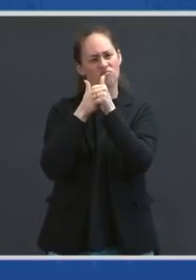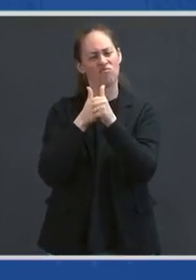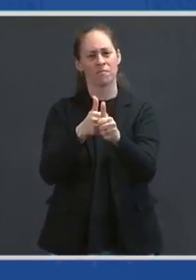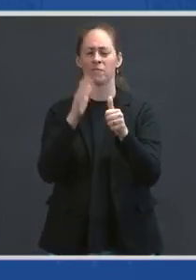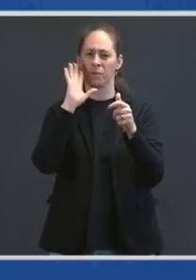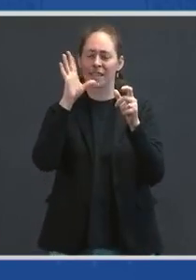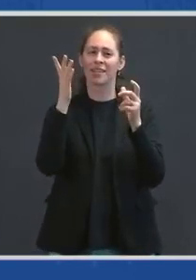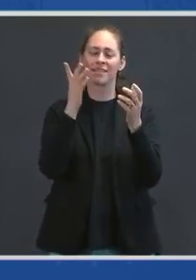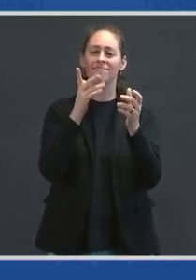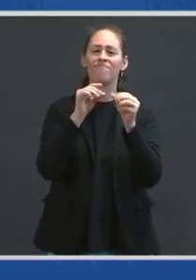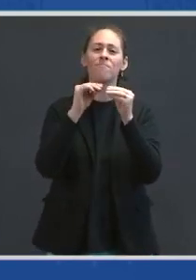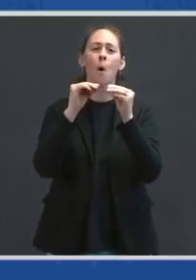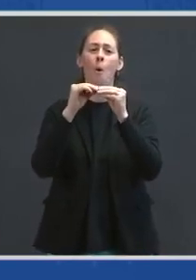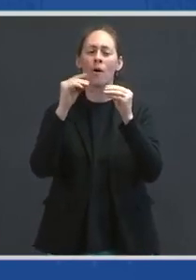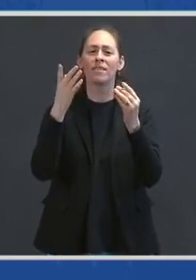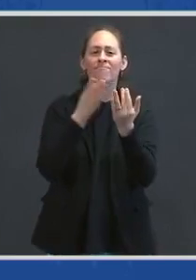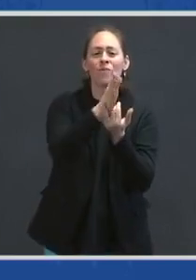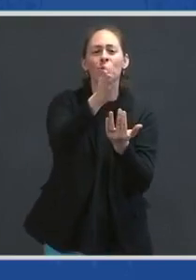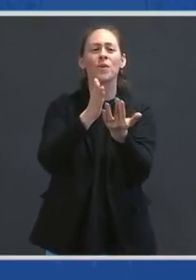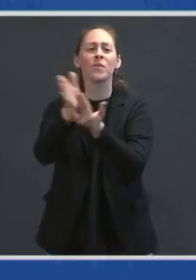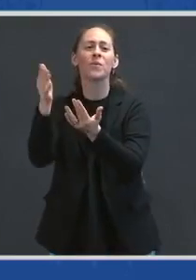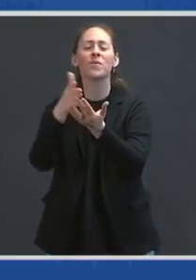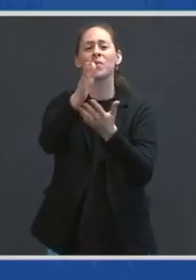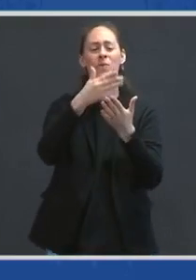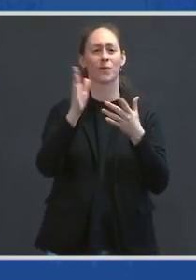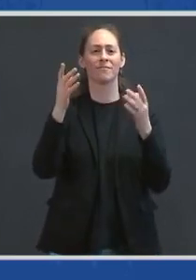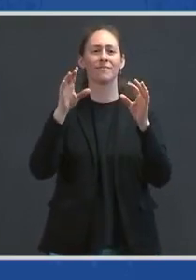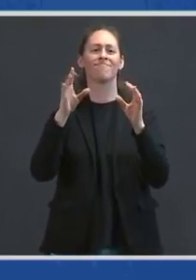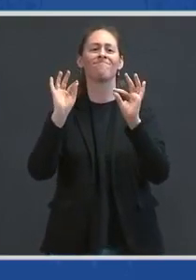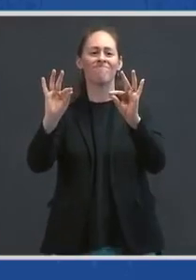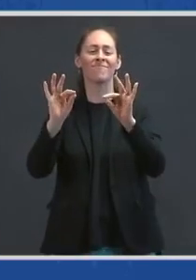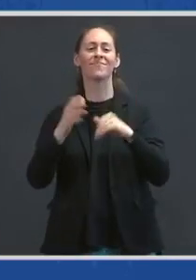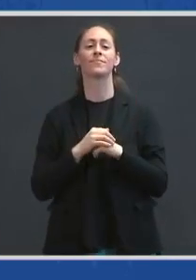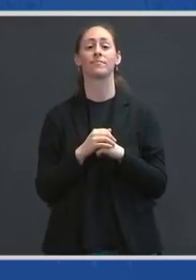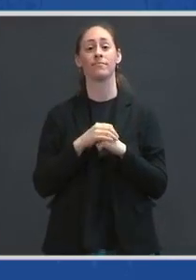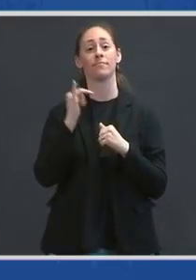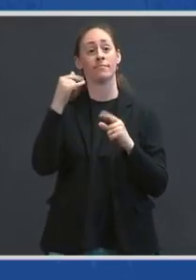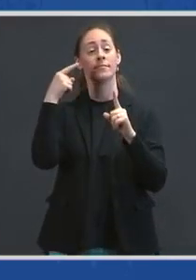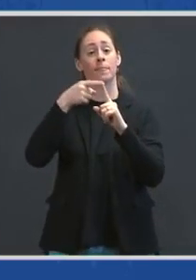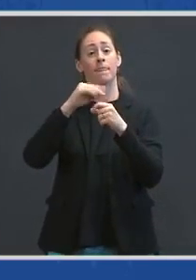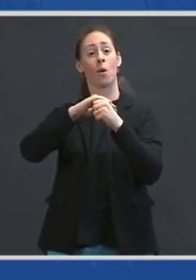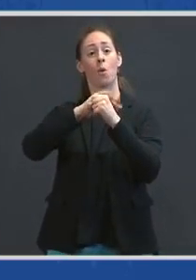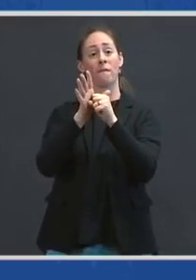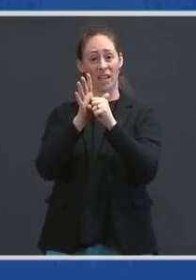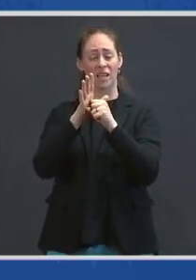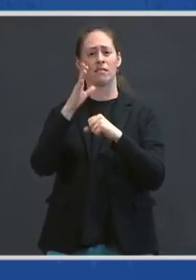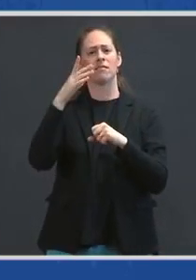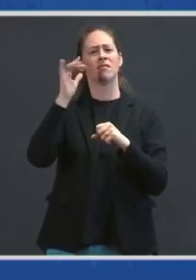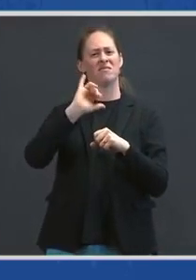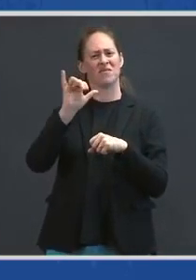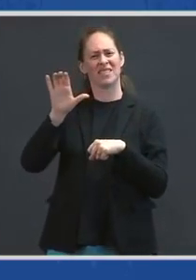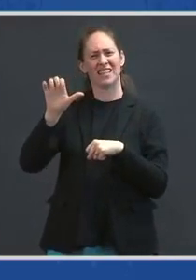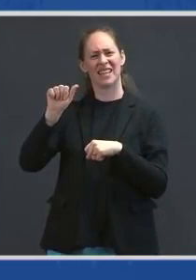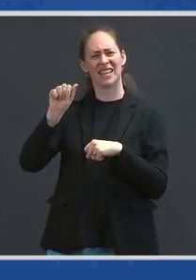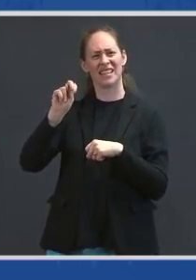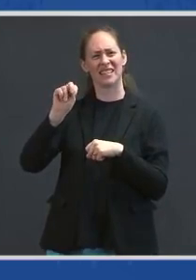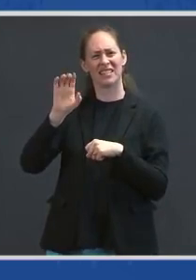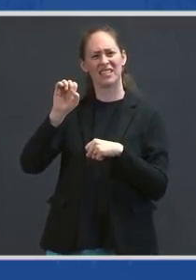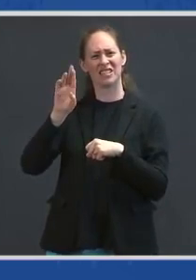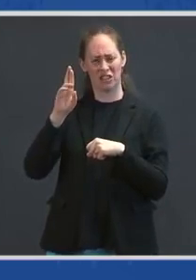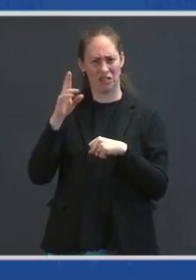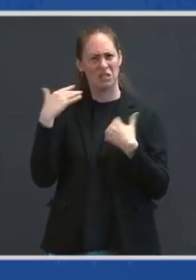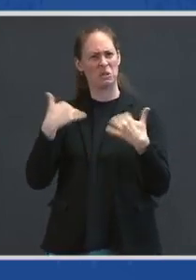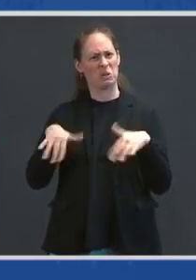that to beat COVID-19 and other diseases like cancer, which is something that's so personal to so many families,